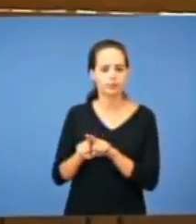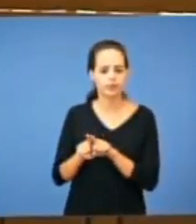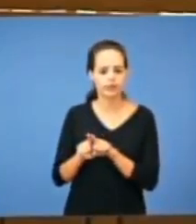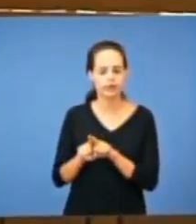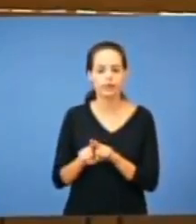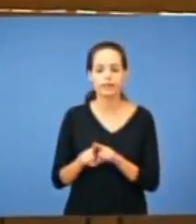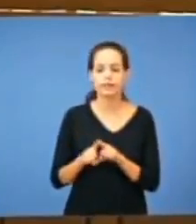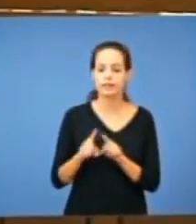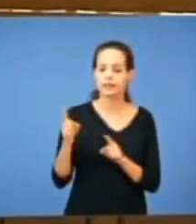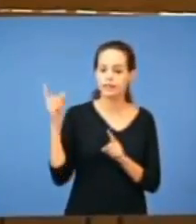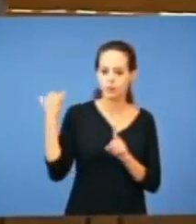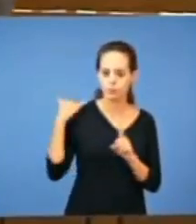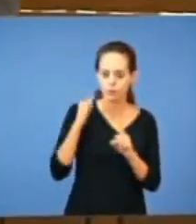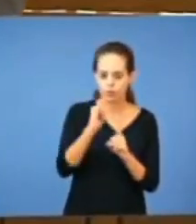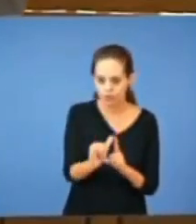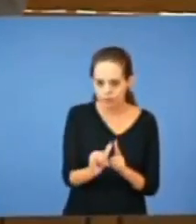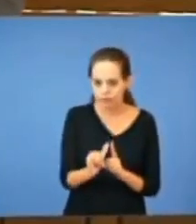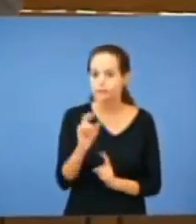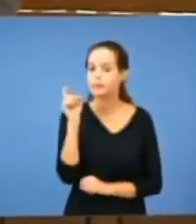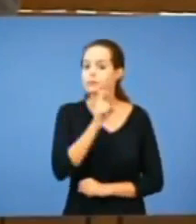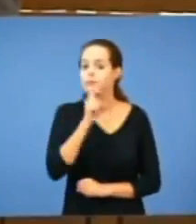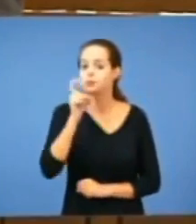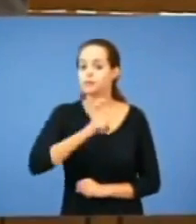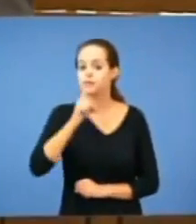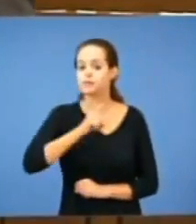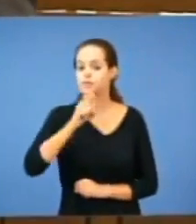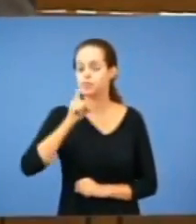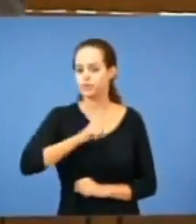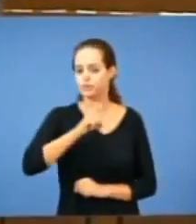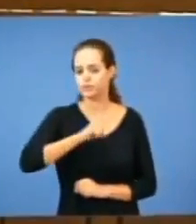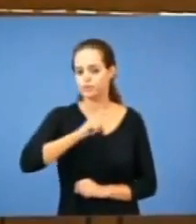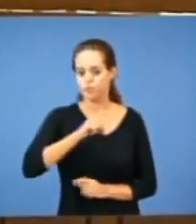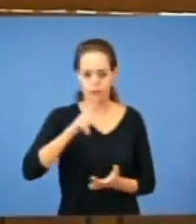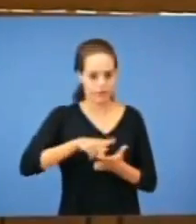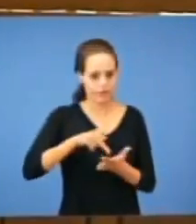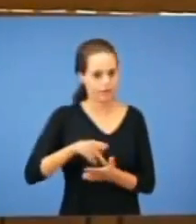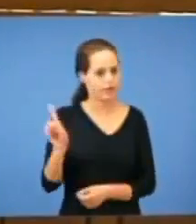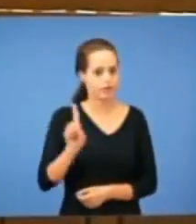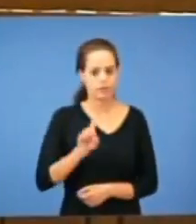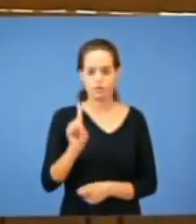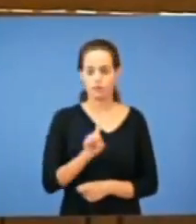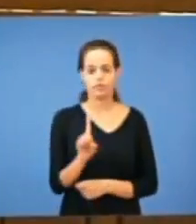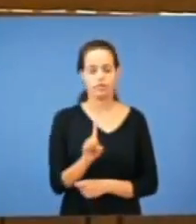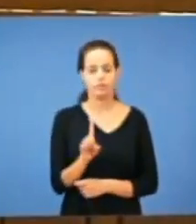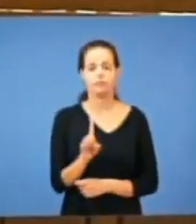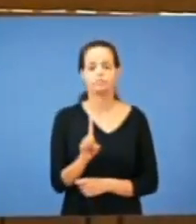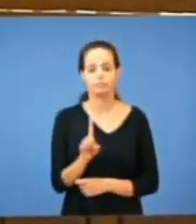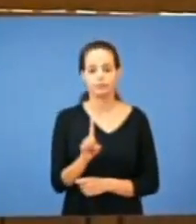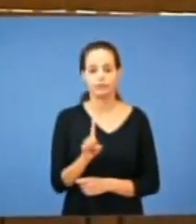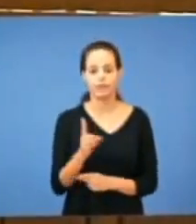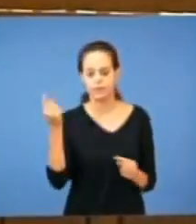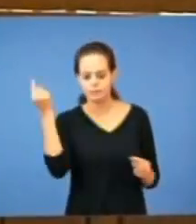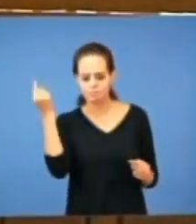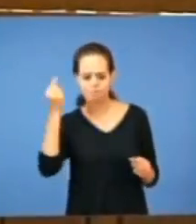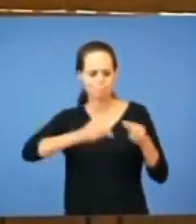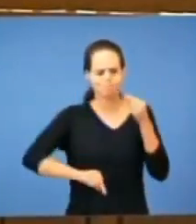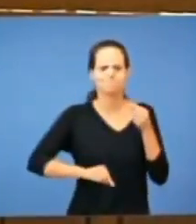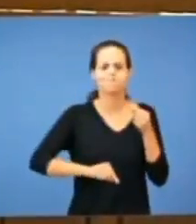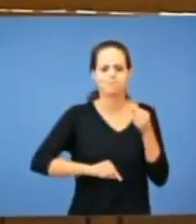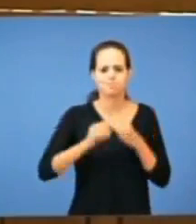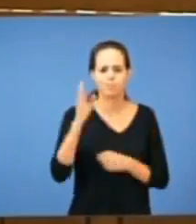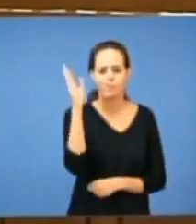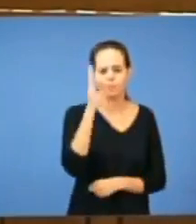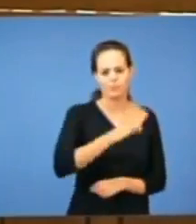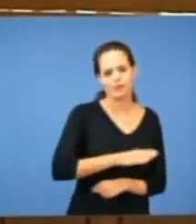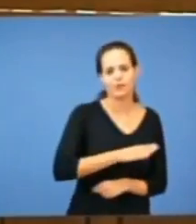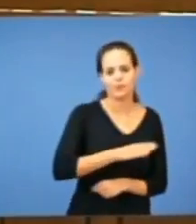goes against everything that is in the book. He wants to say the opposition of